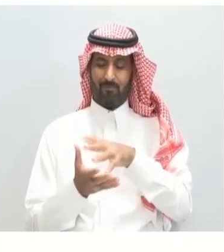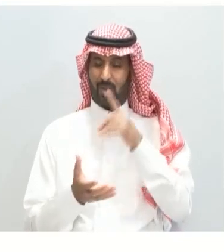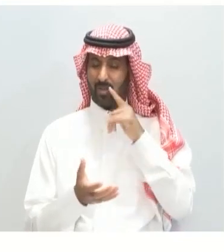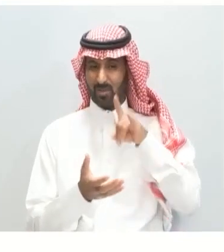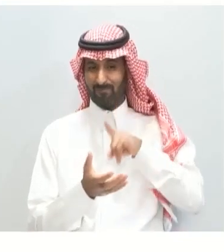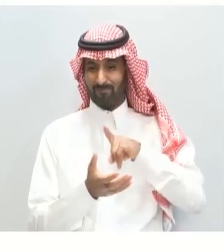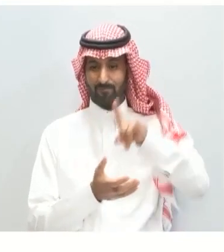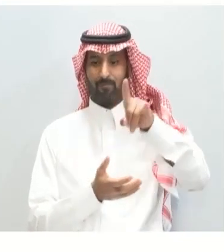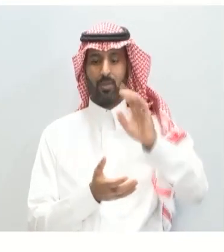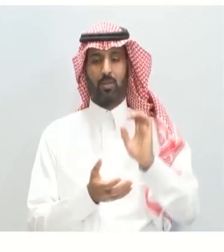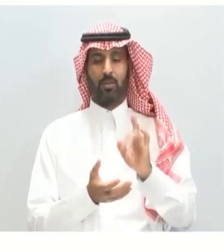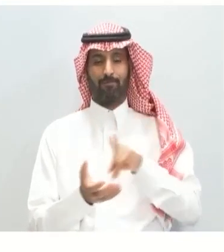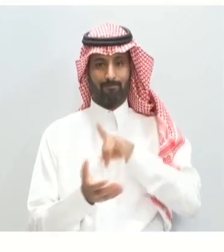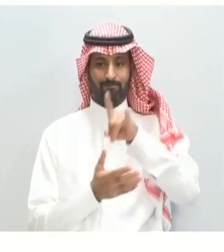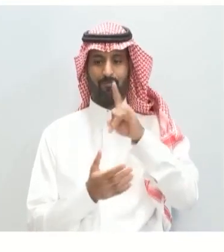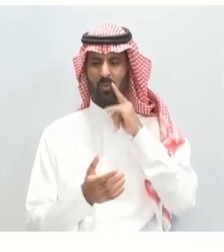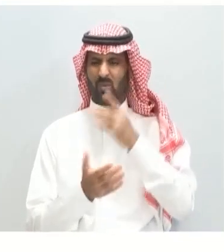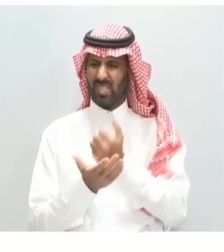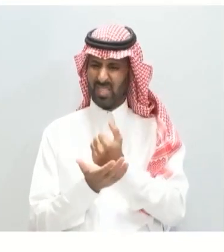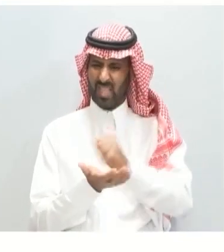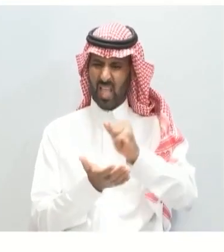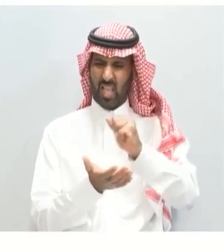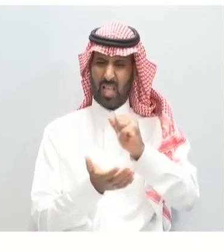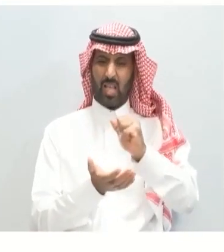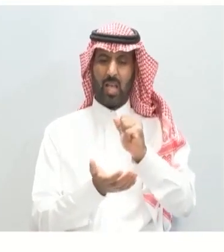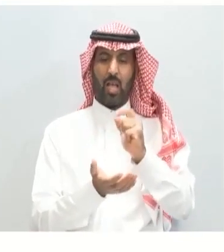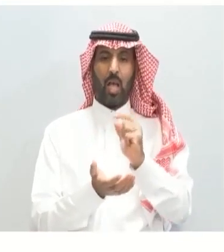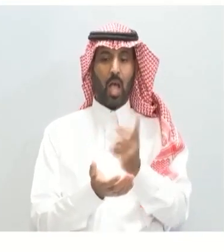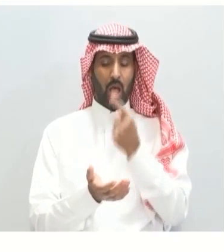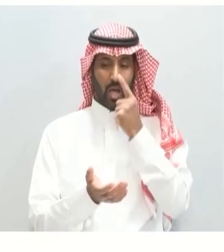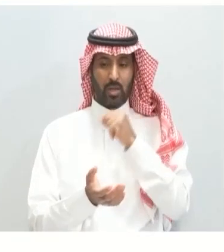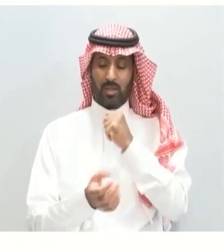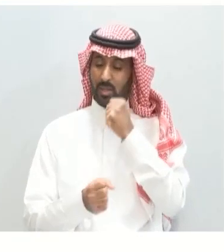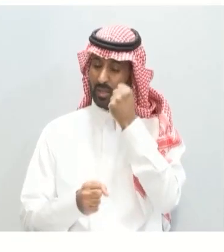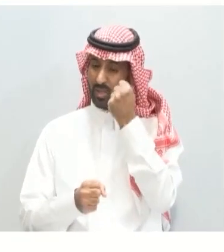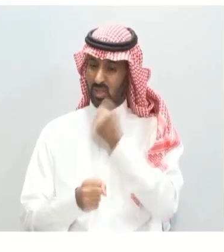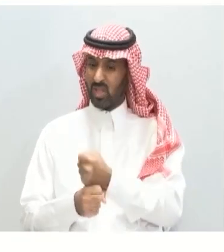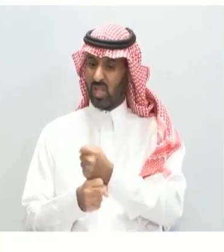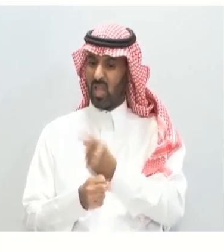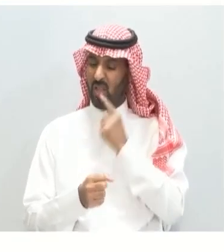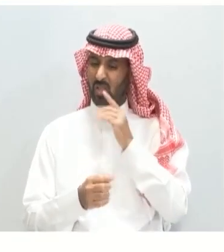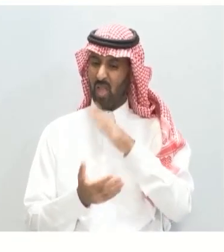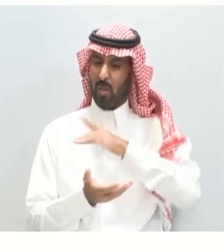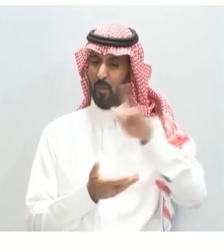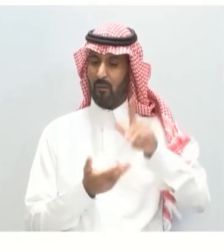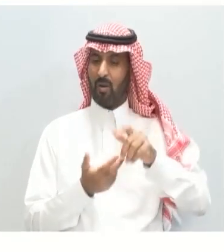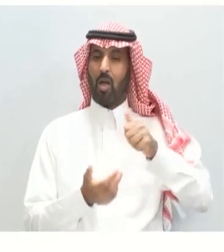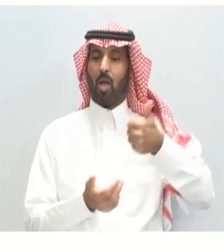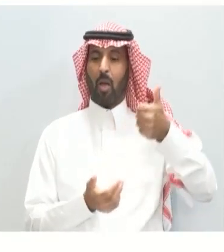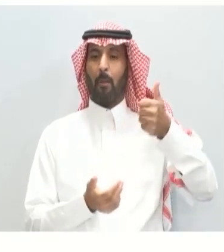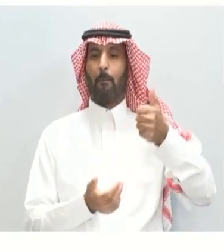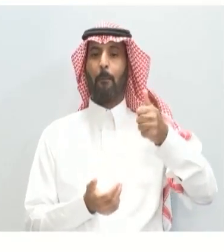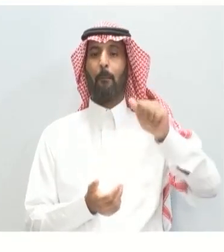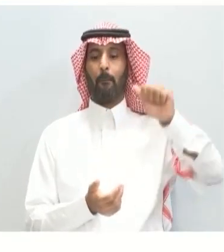flight. First, my flight got delayed, so I had to sit in the airport in Abu Dhabi for